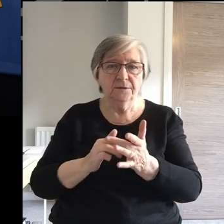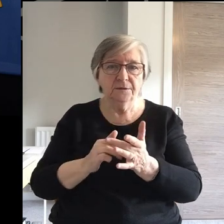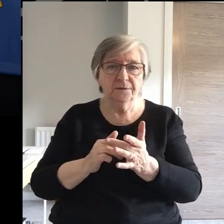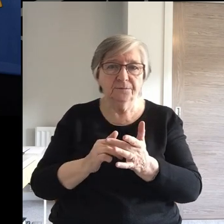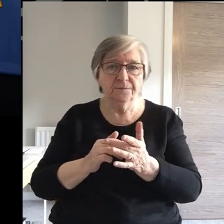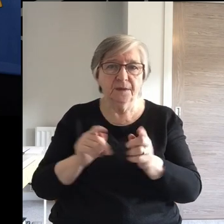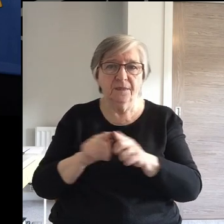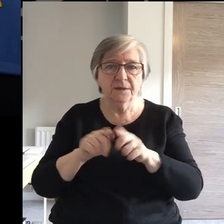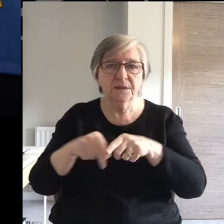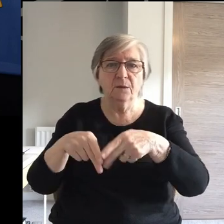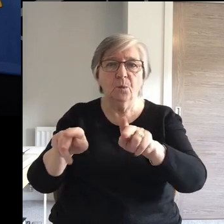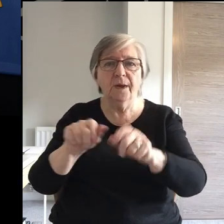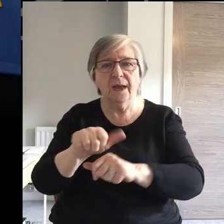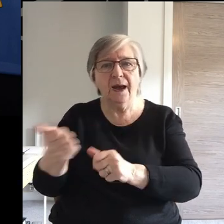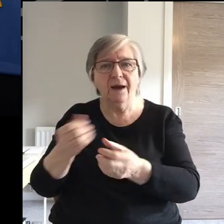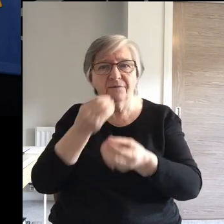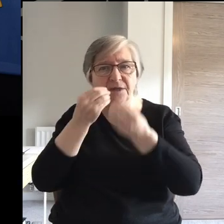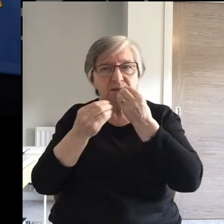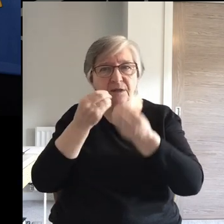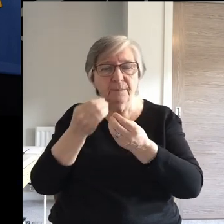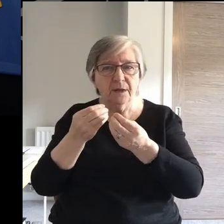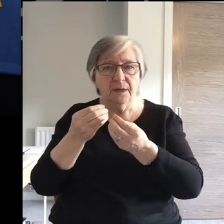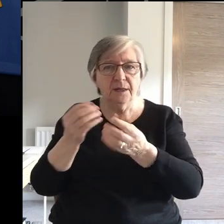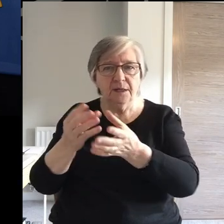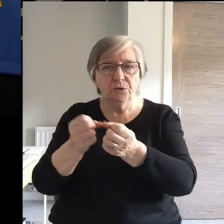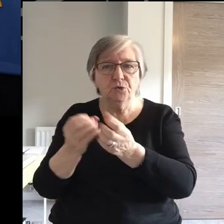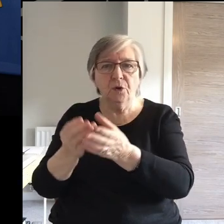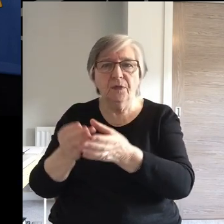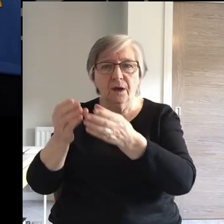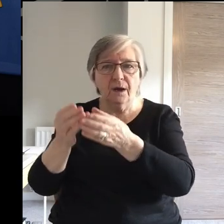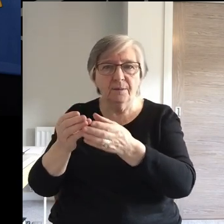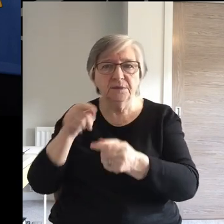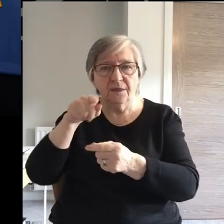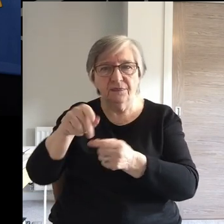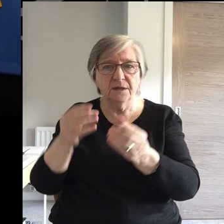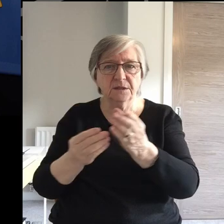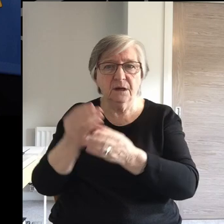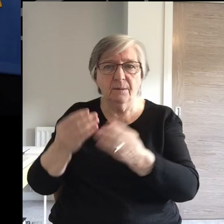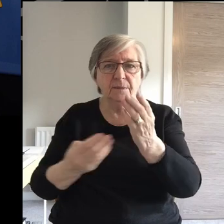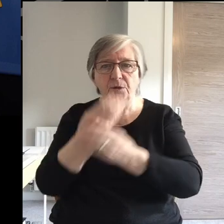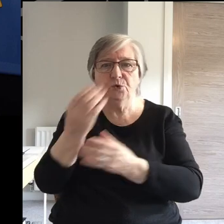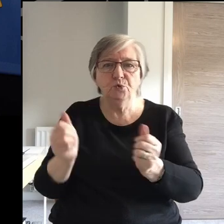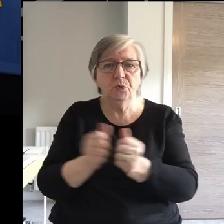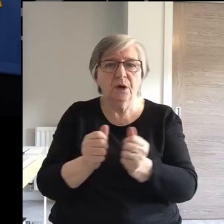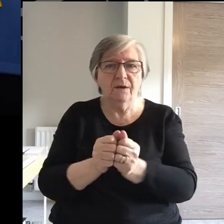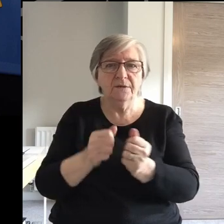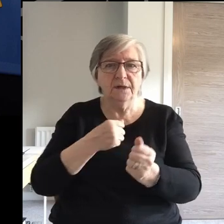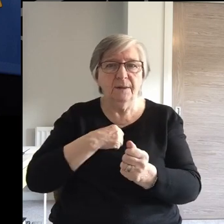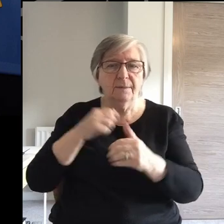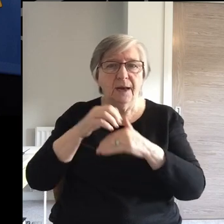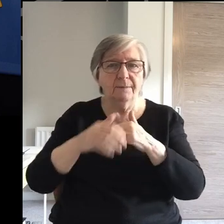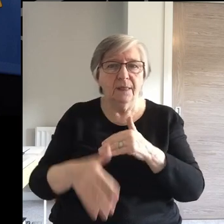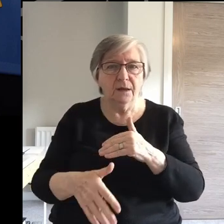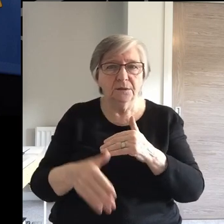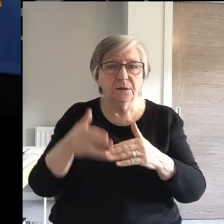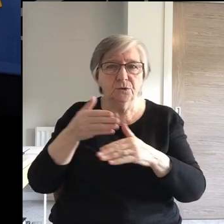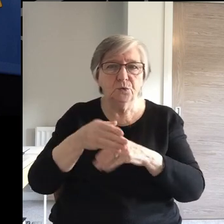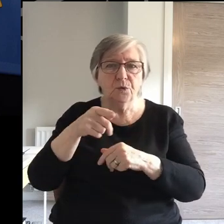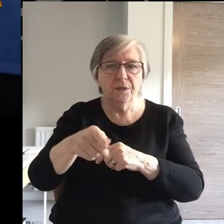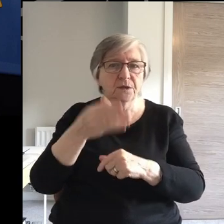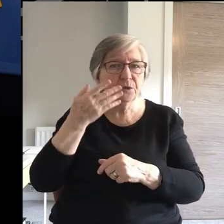In the same way, after supper, he took the cup, saying, "This cup is a new covenant in my blood. Do this whenever you drink